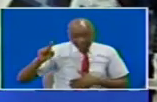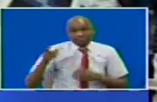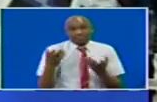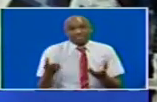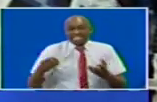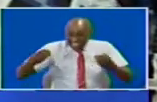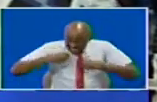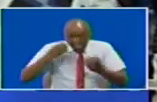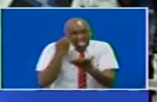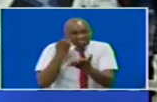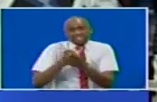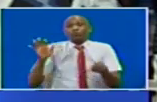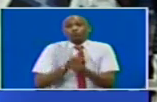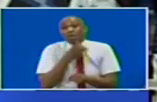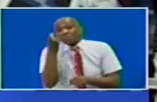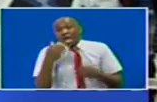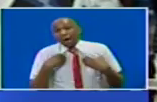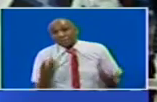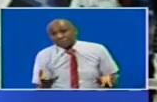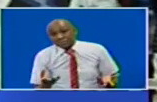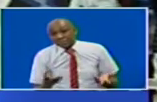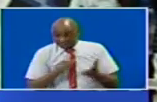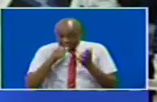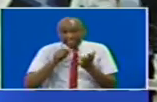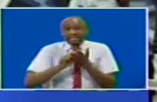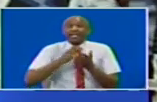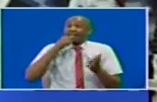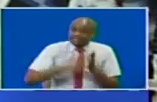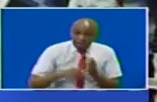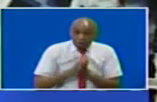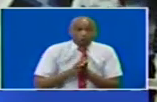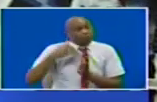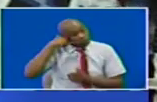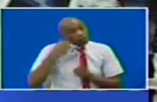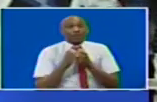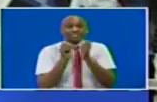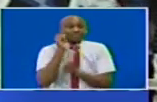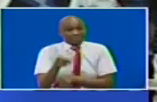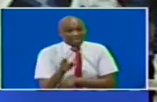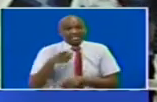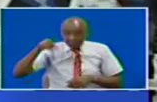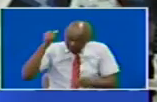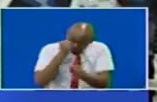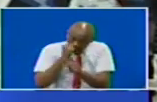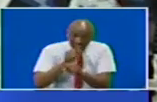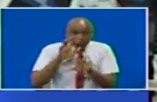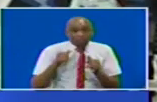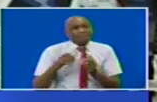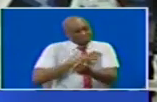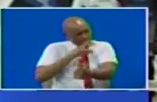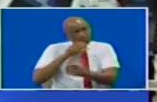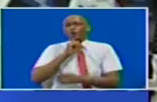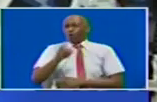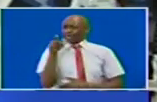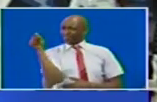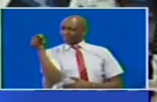any concrete evidence in the form of a signed letter, phone records, or a text message. They are clearly working under a very powerful